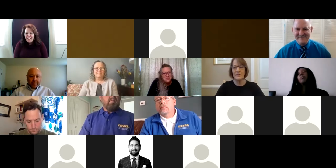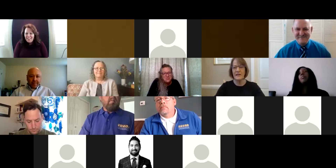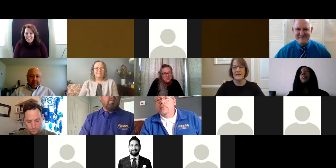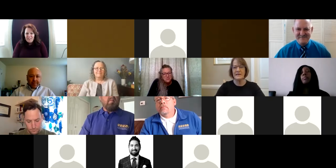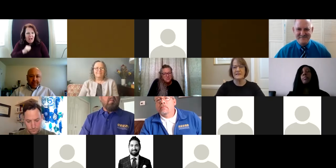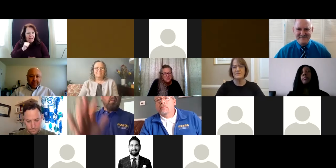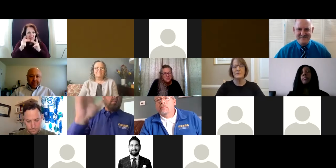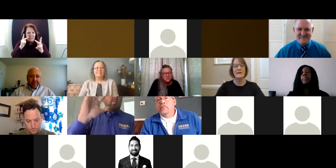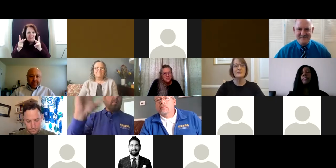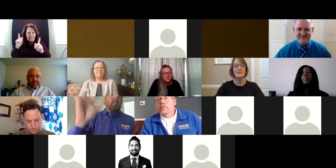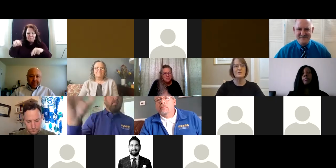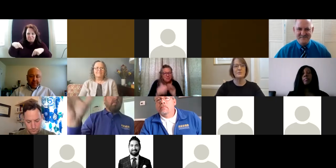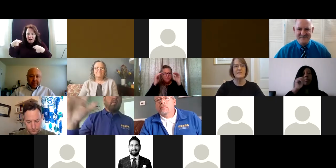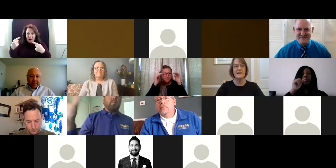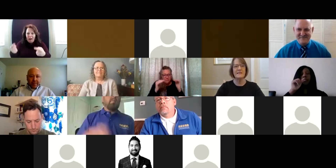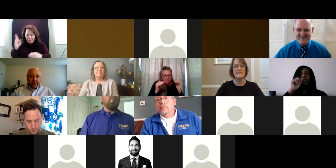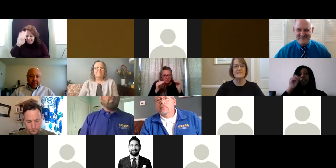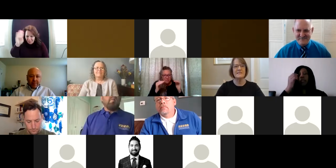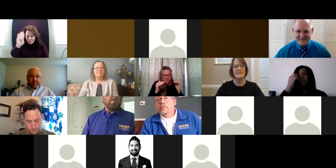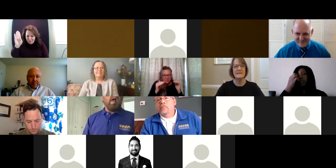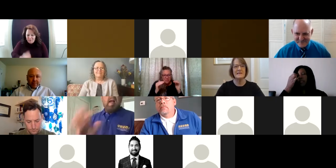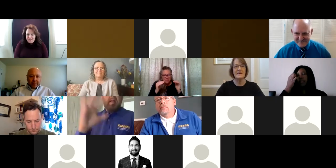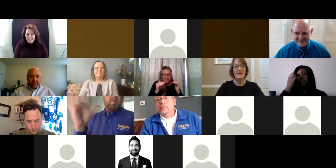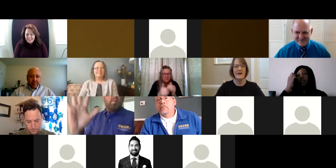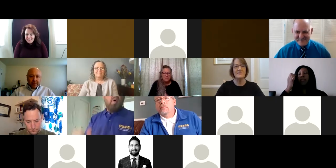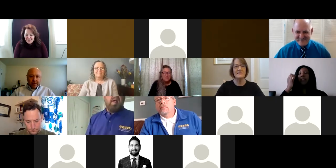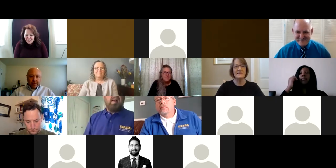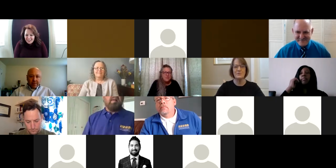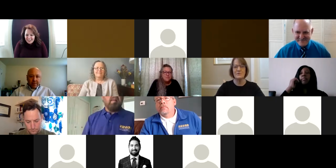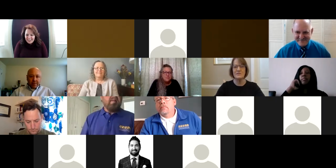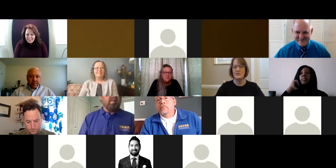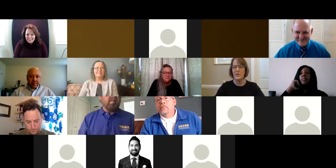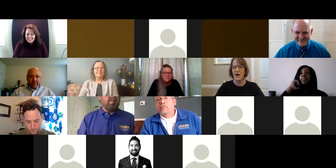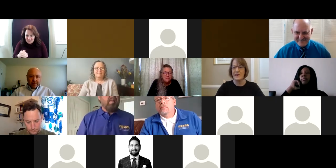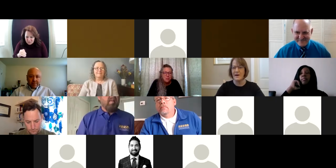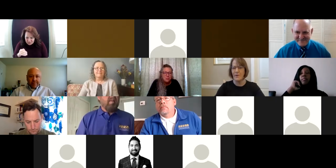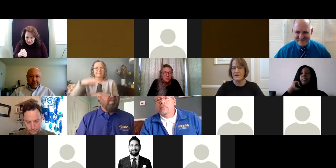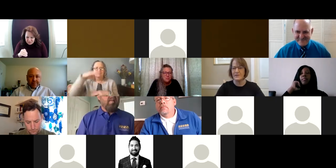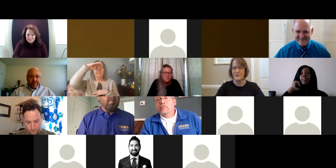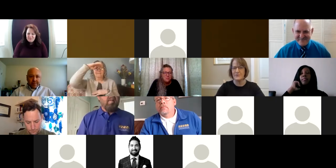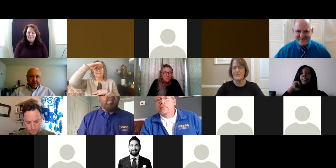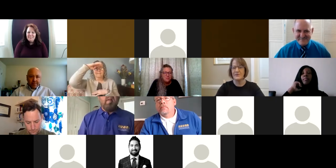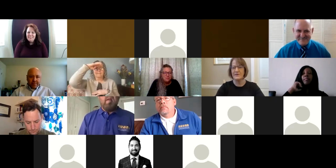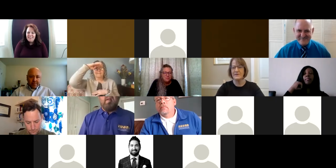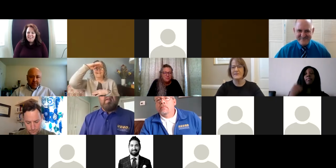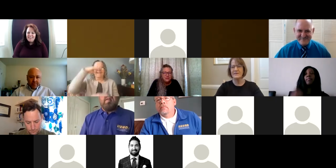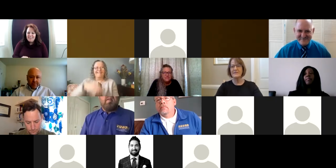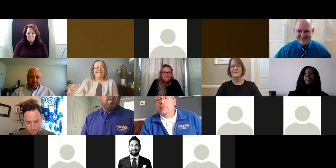Oh, Clayton, I didn't realize you were with us. Hi, good morning. I haven't seen you in so long. How are you?